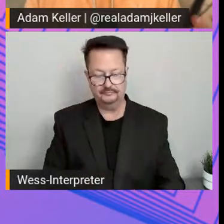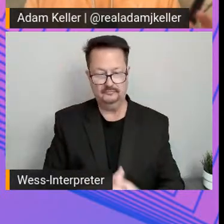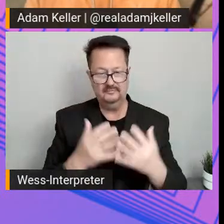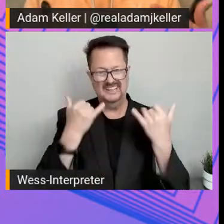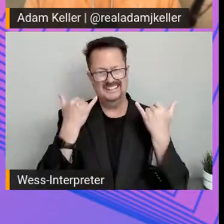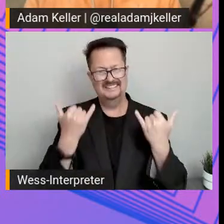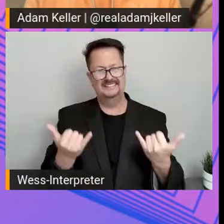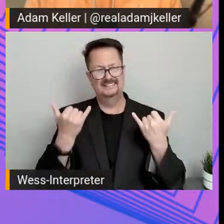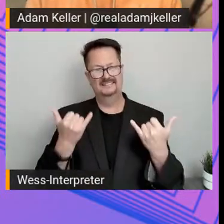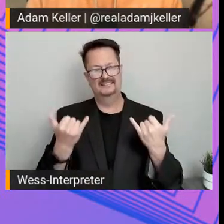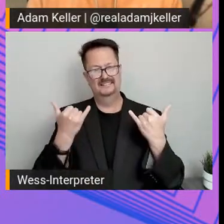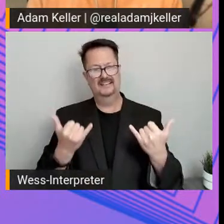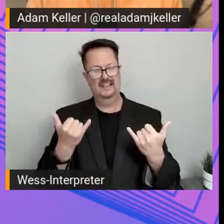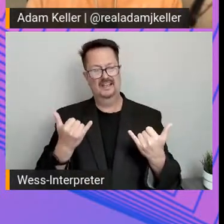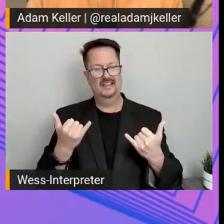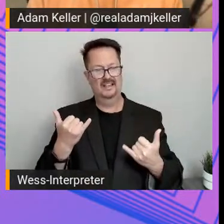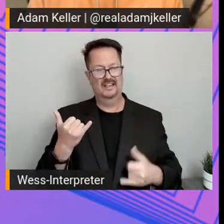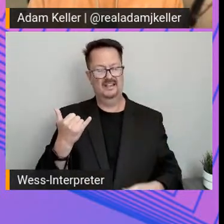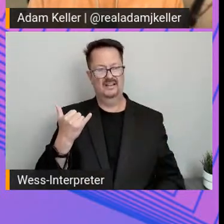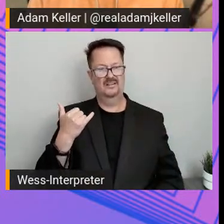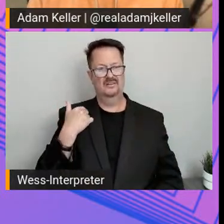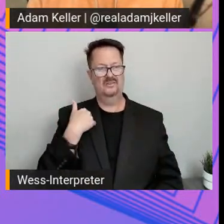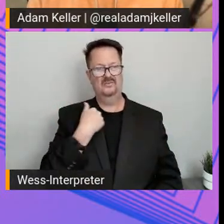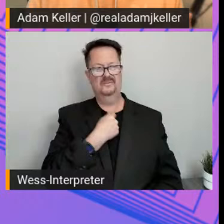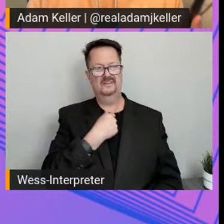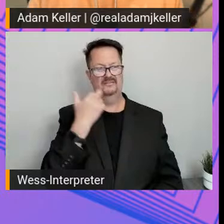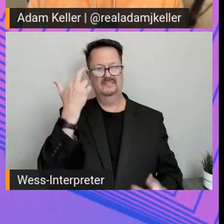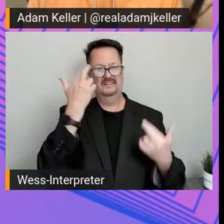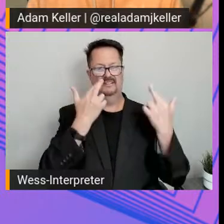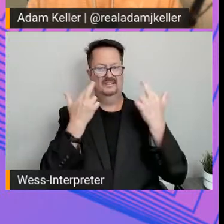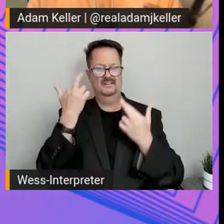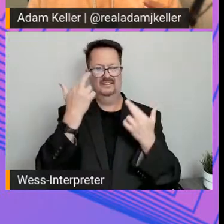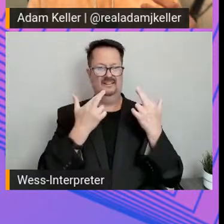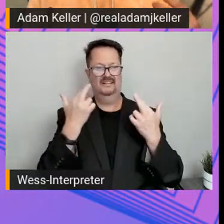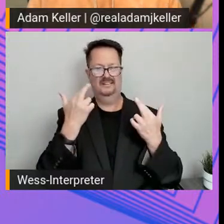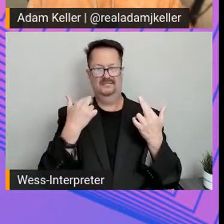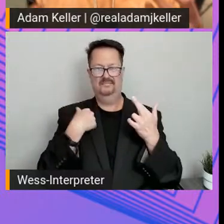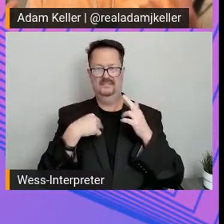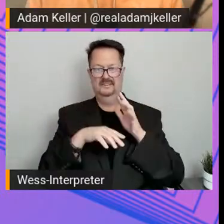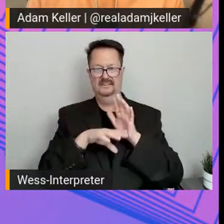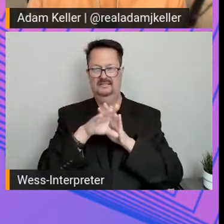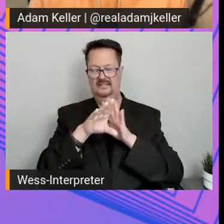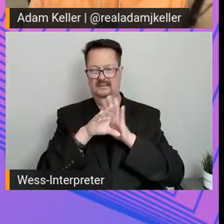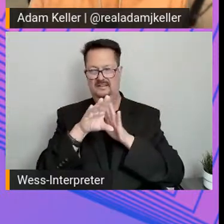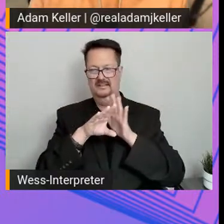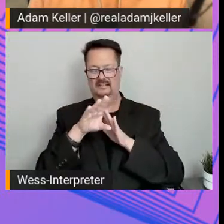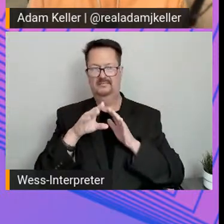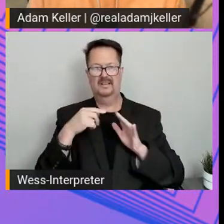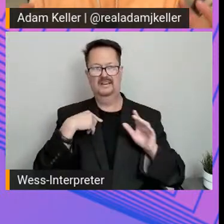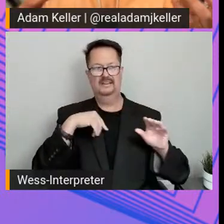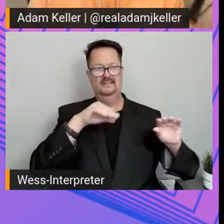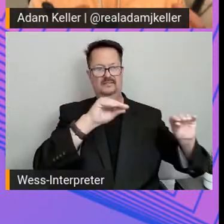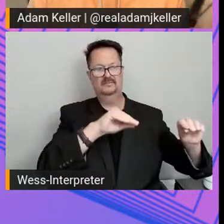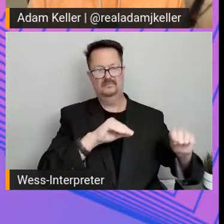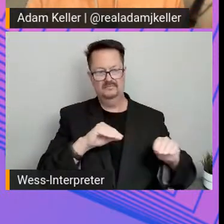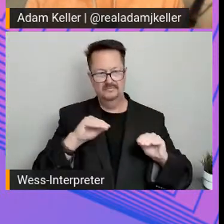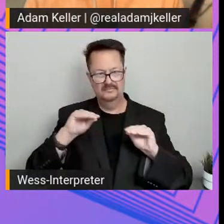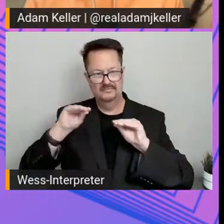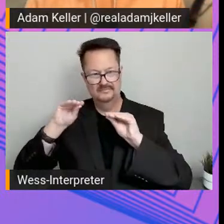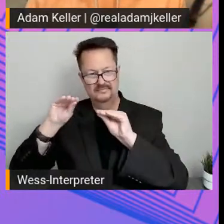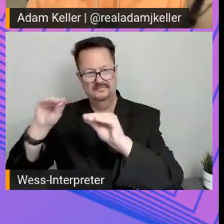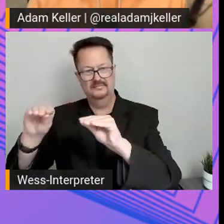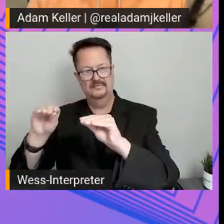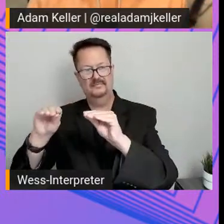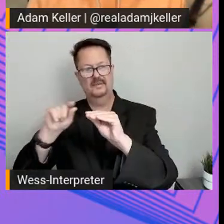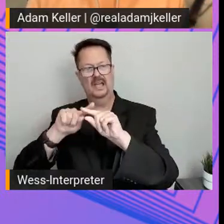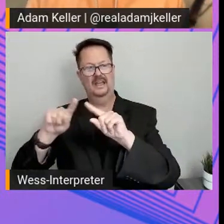gone beyond just me as the developer writing my code. I need to put this on a server somewhere, and I need that container image